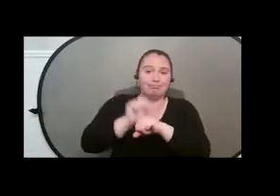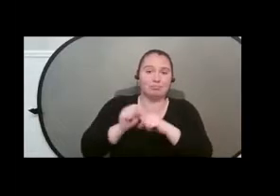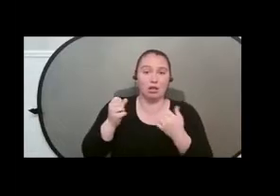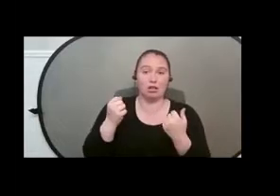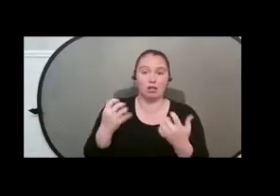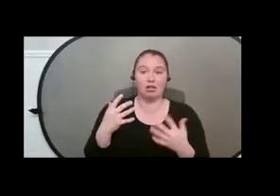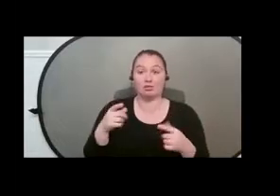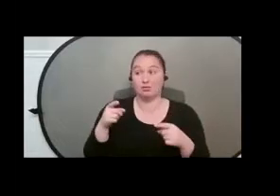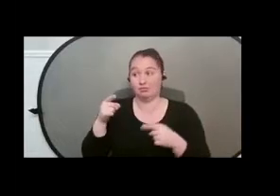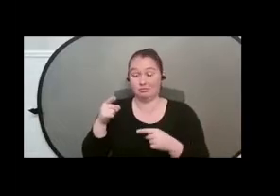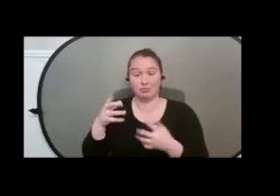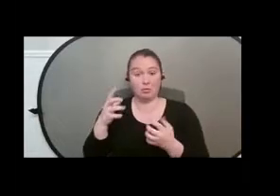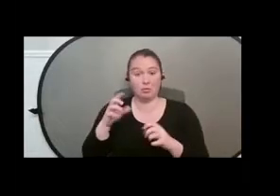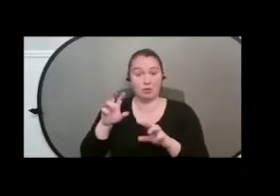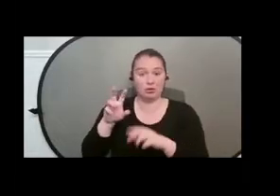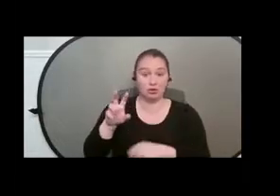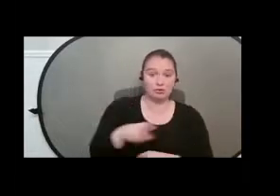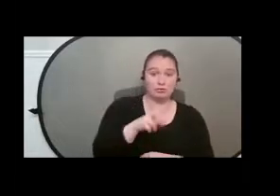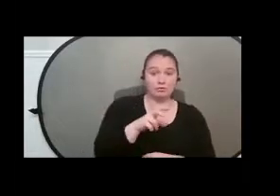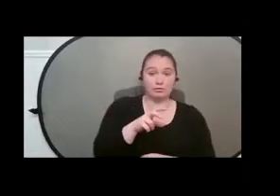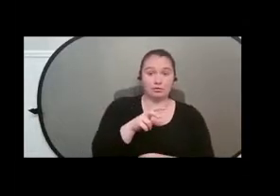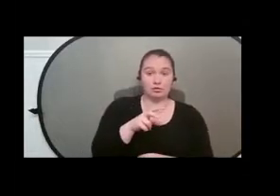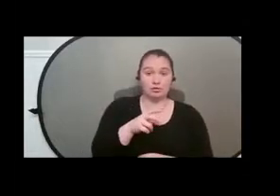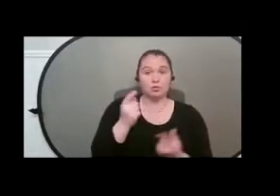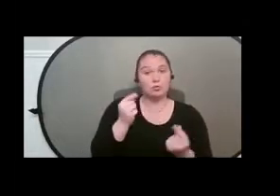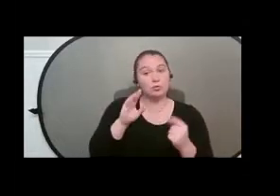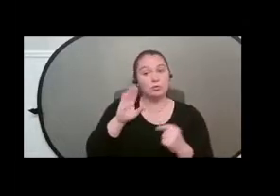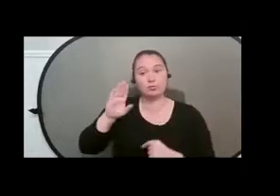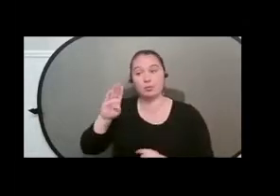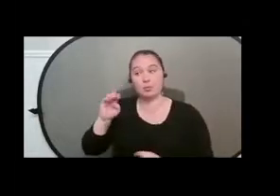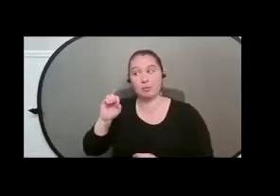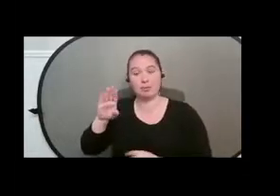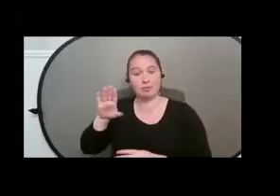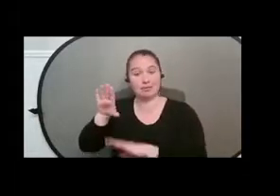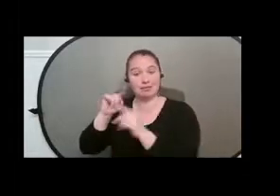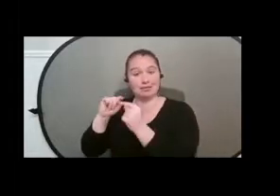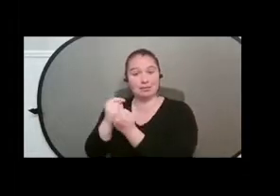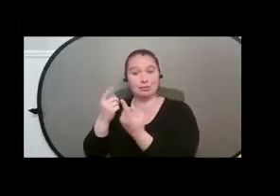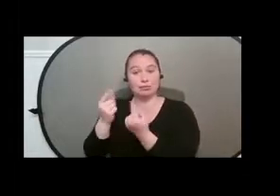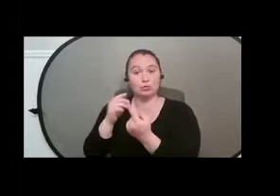with Bob and his team over time to bring it in, take these students